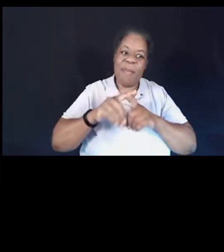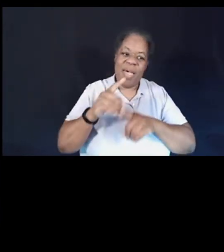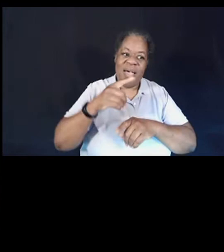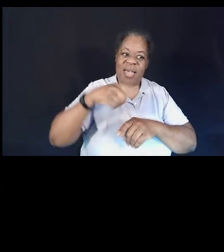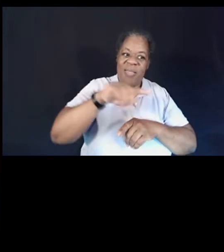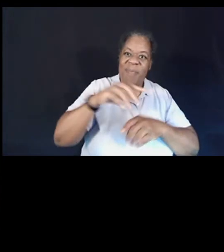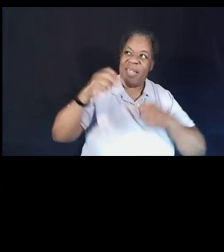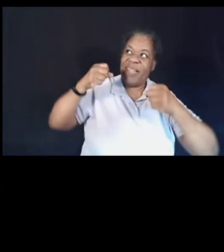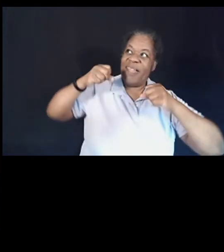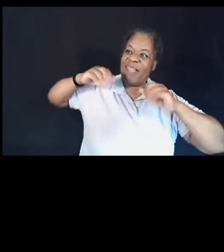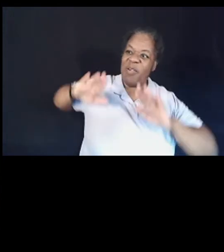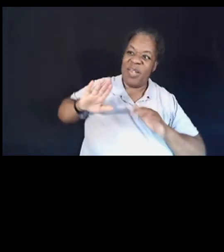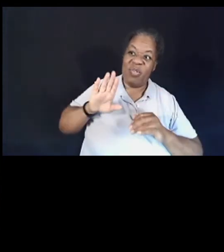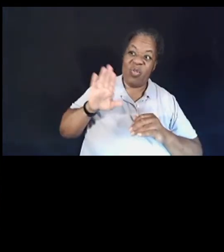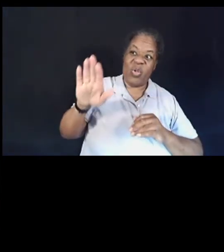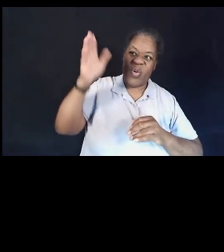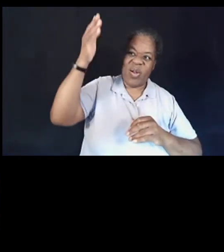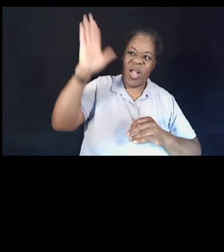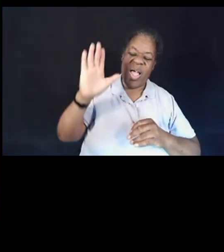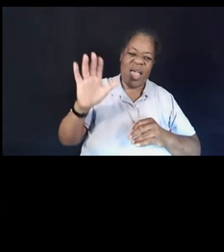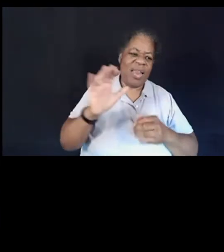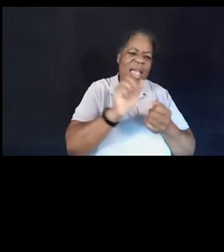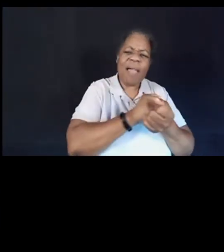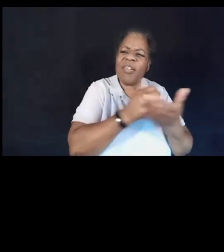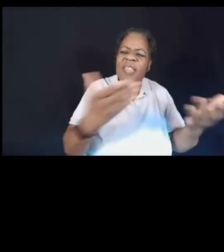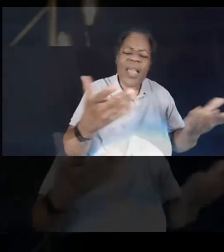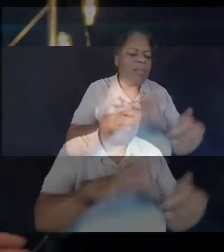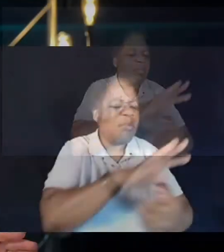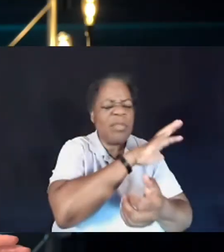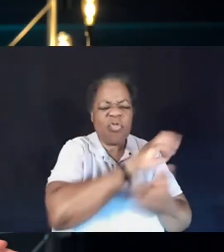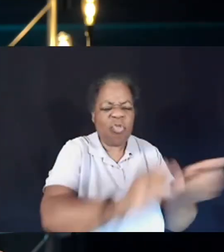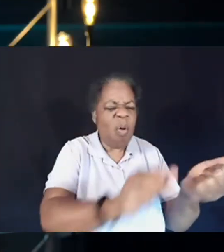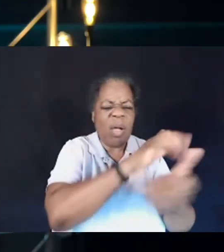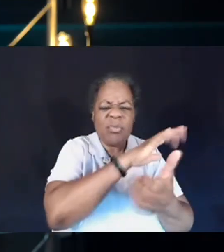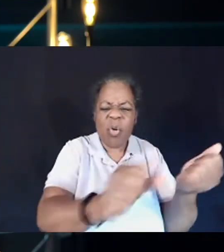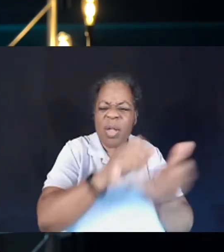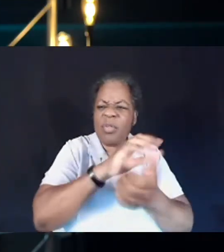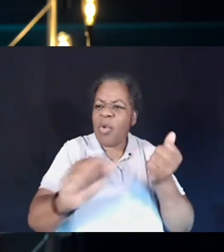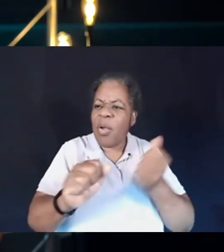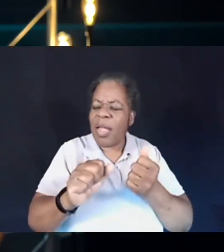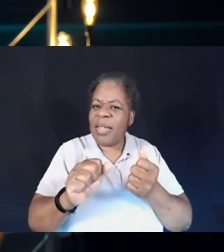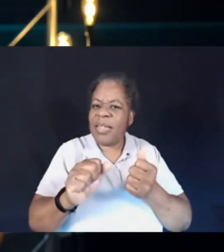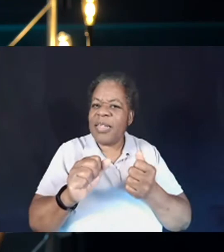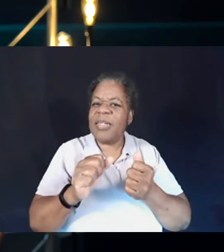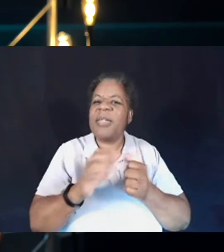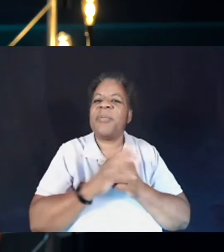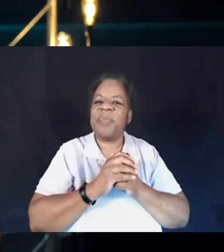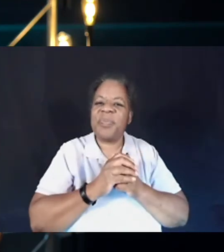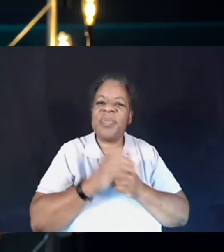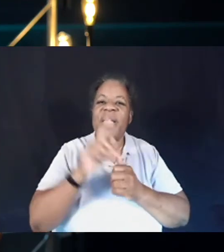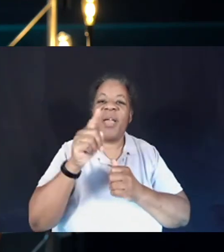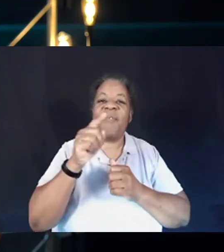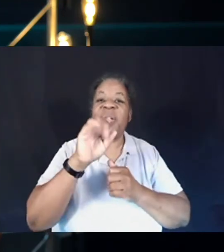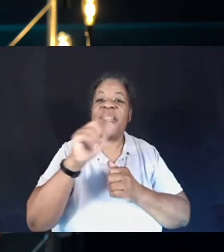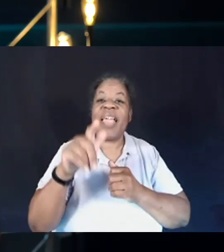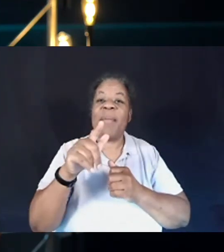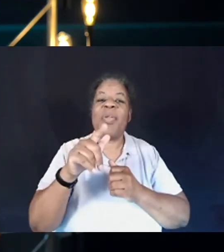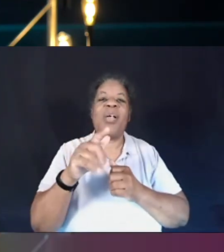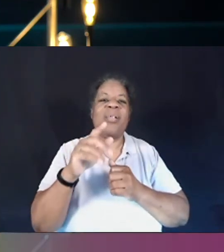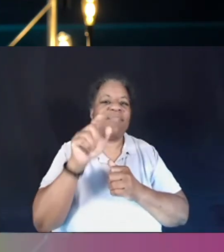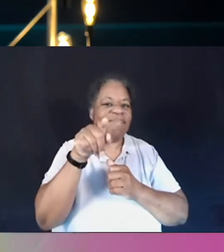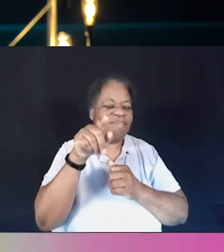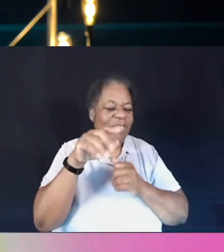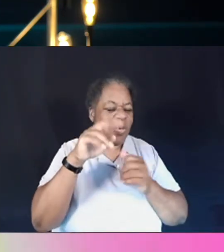have destroyed everything else." All right, you can finish up the rest of the story in 1 Samuel 15. But to make a long story